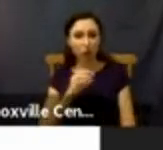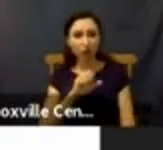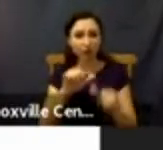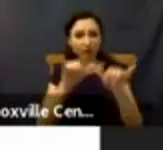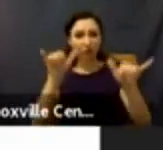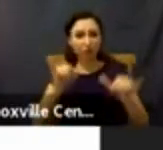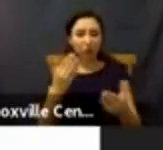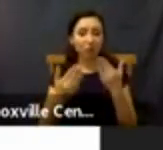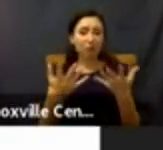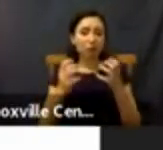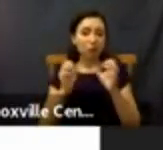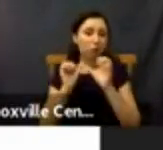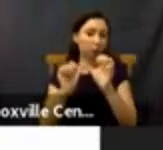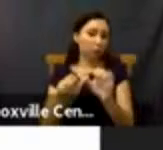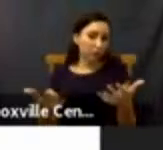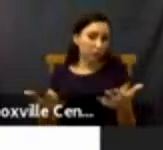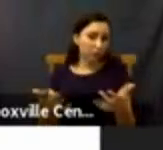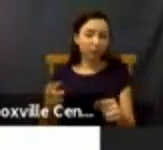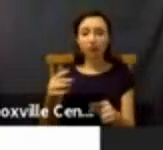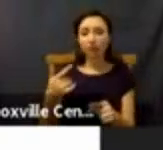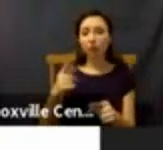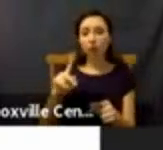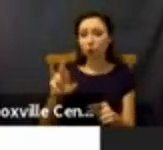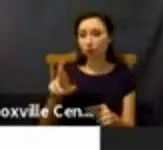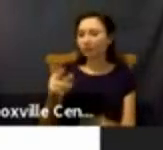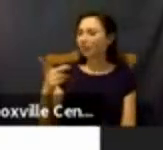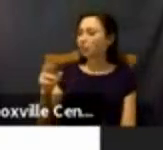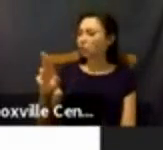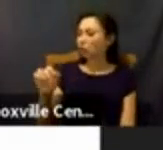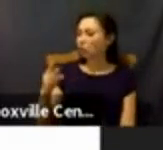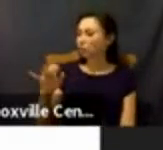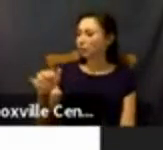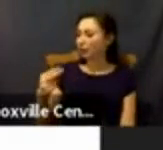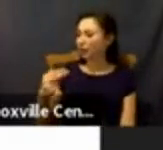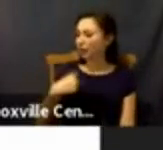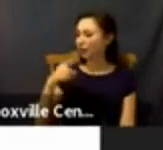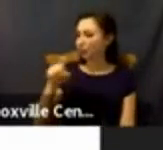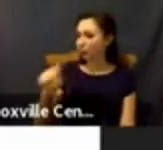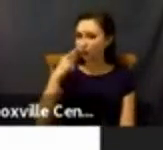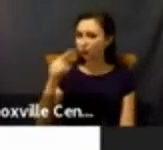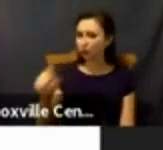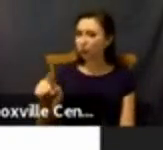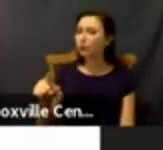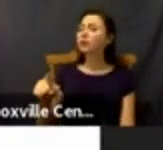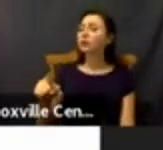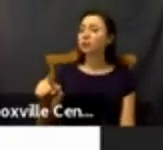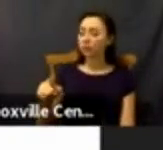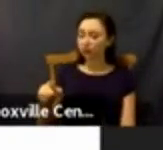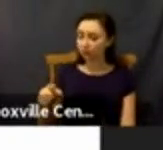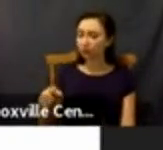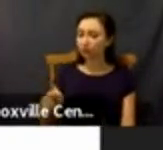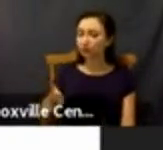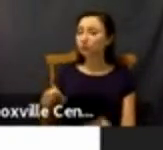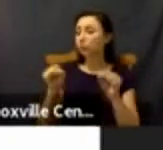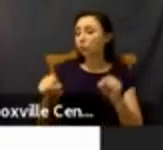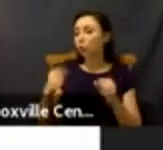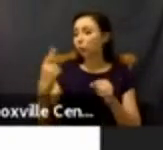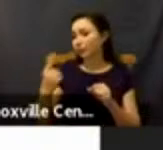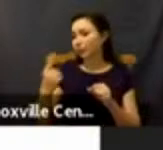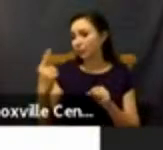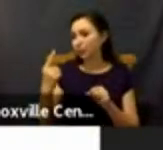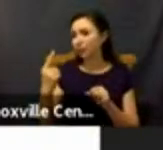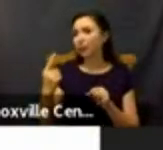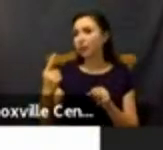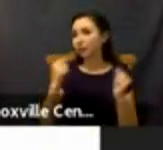continue that. Dr. Shami, I have a question for you, and this may be something that all the